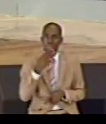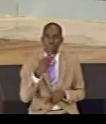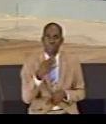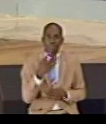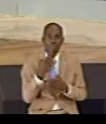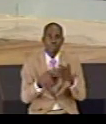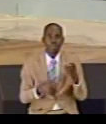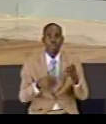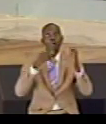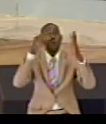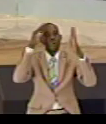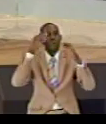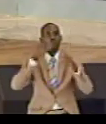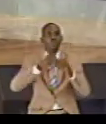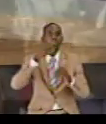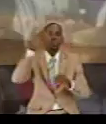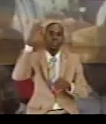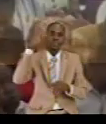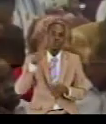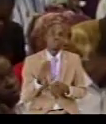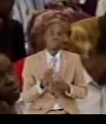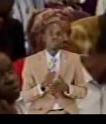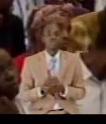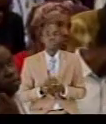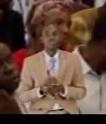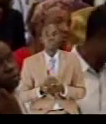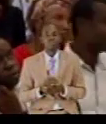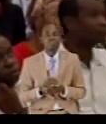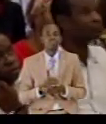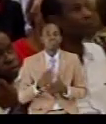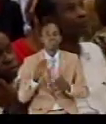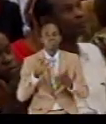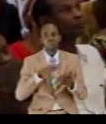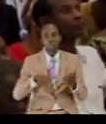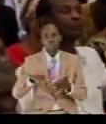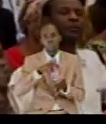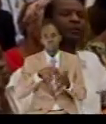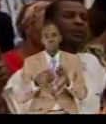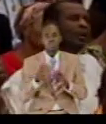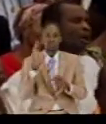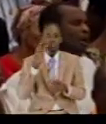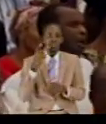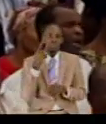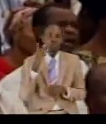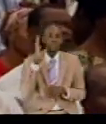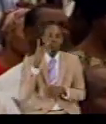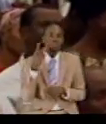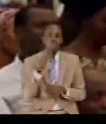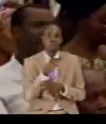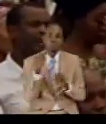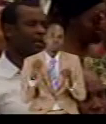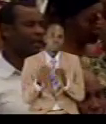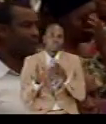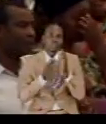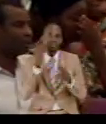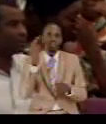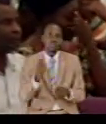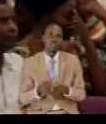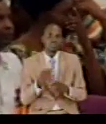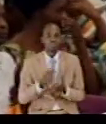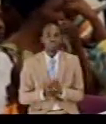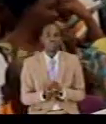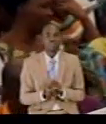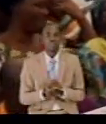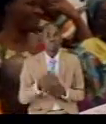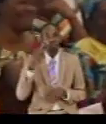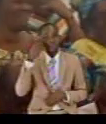Hope in God. Those problems you see today, you'll see them no more in Jesus' name.